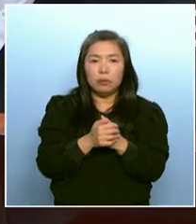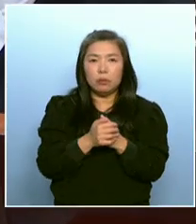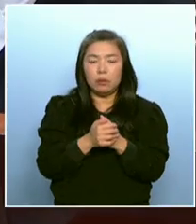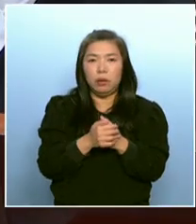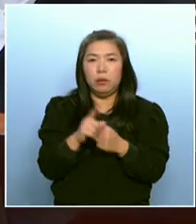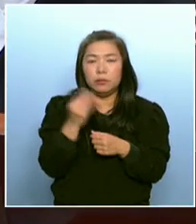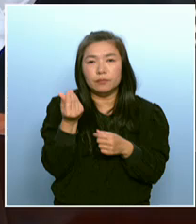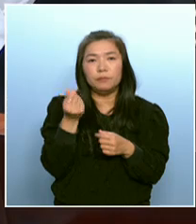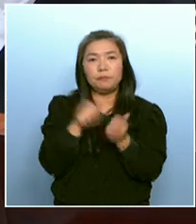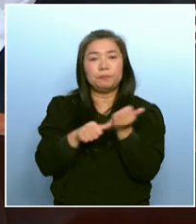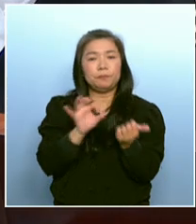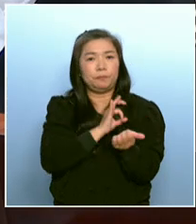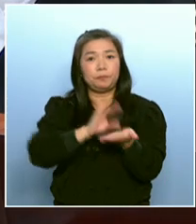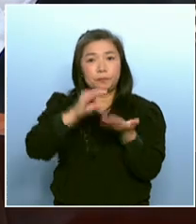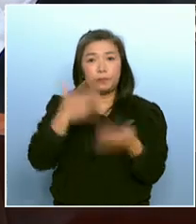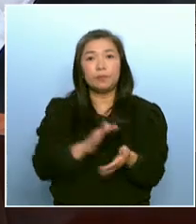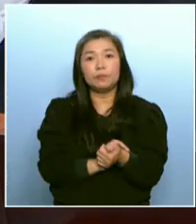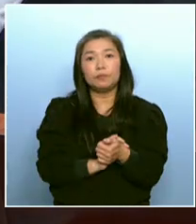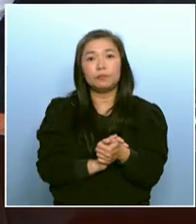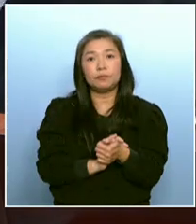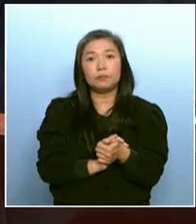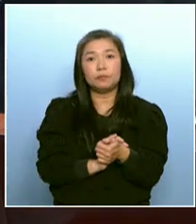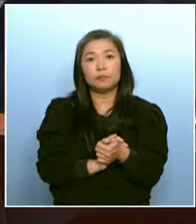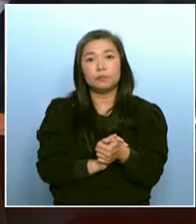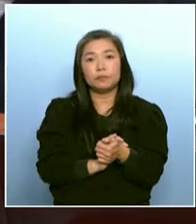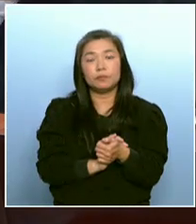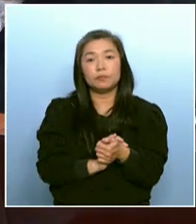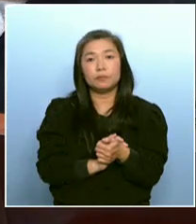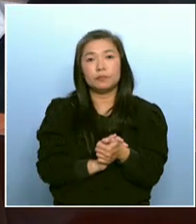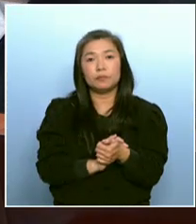for funding approval now?